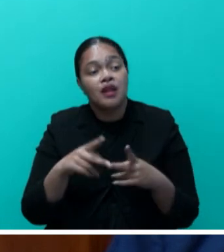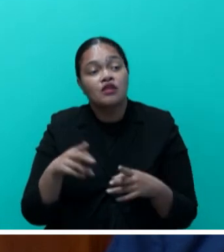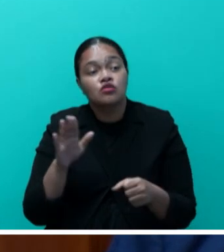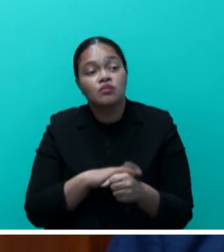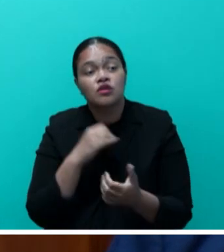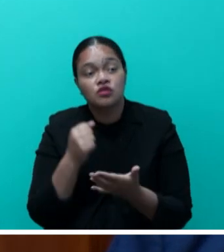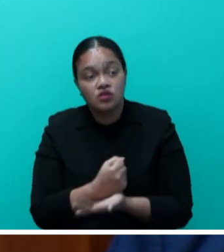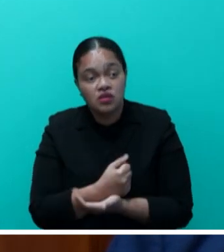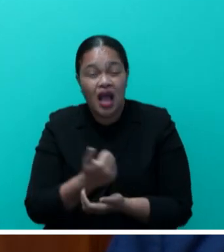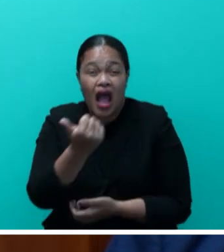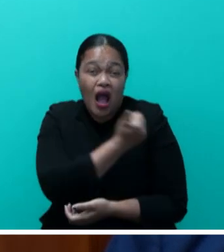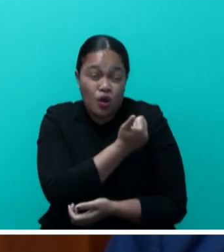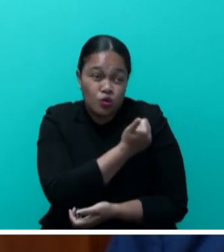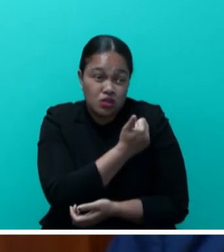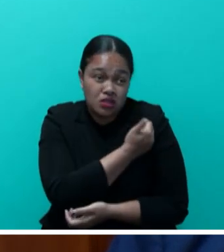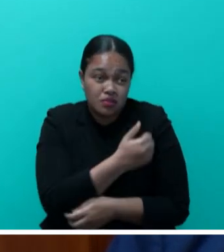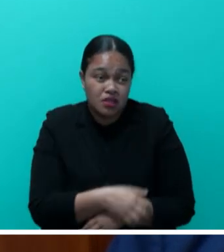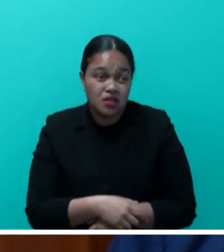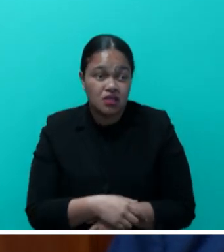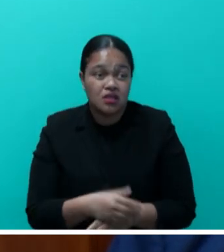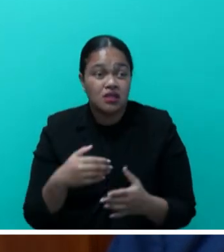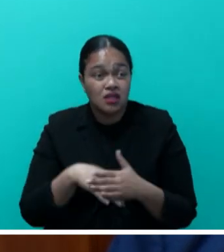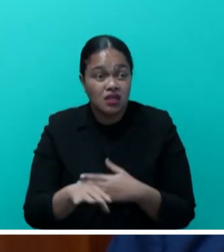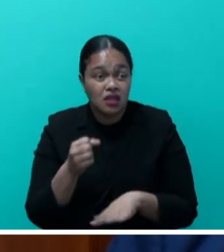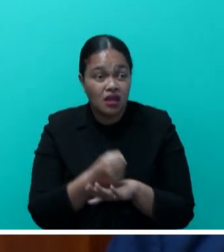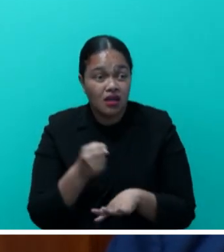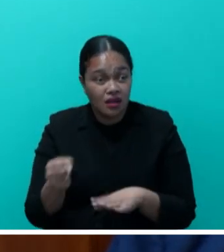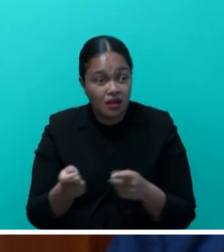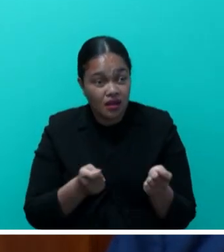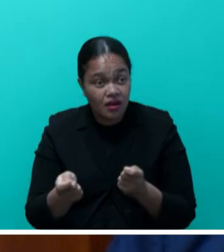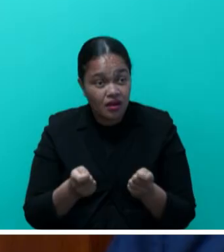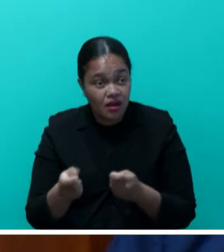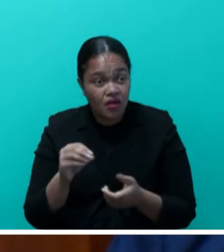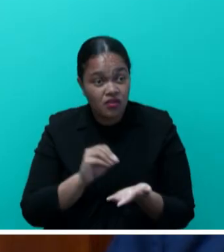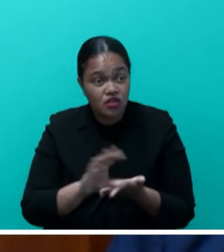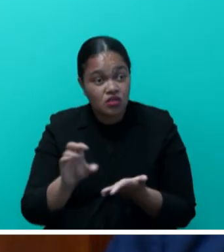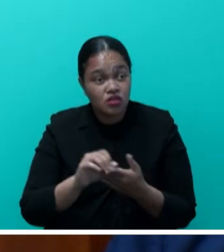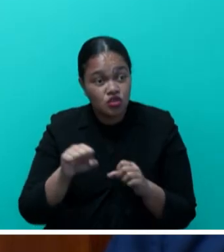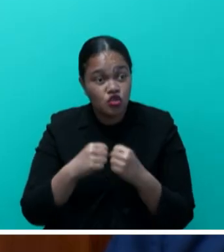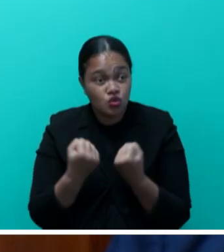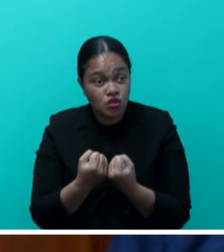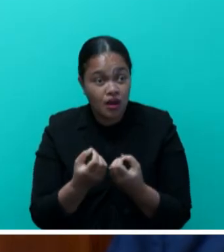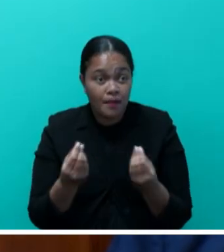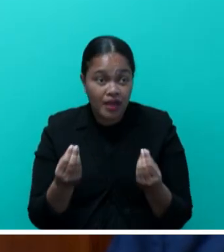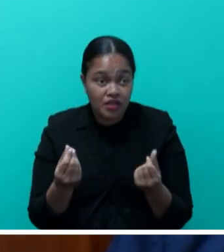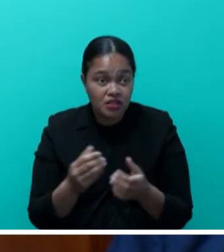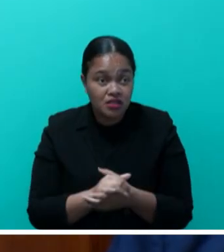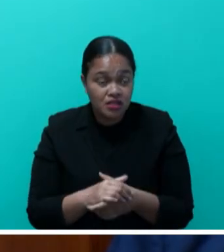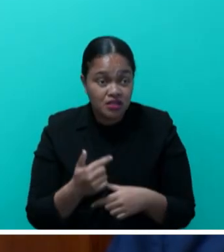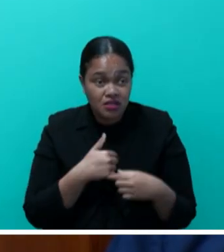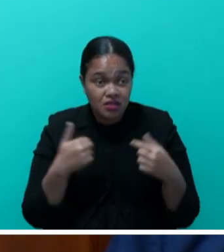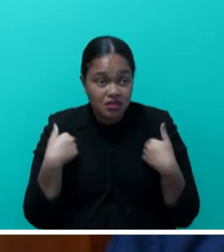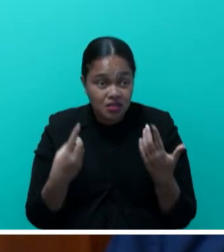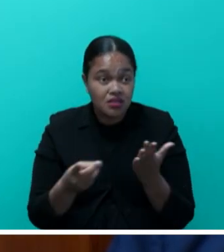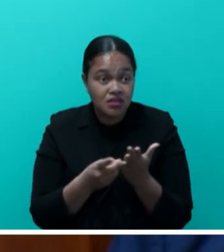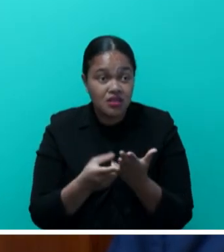ensure accountability in the government's management and distribution of the social pension? If we are digitizing